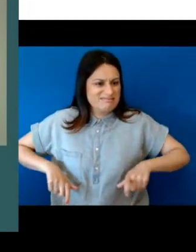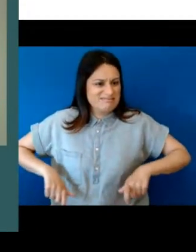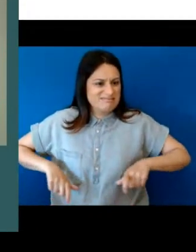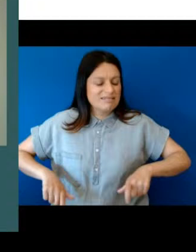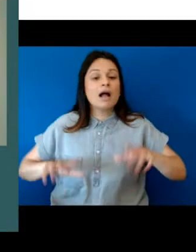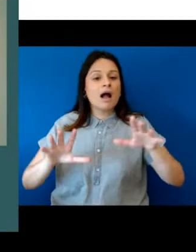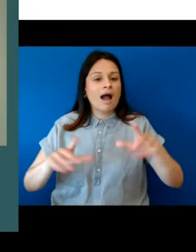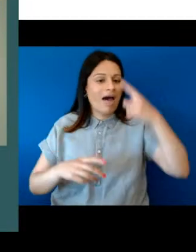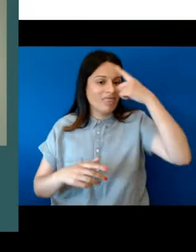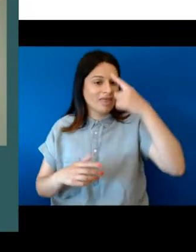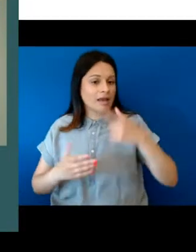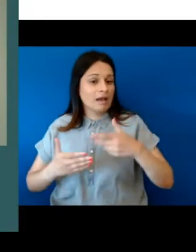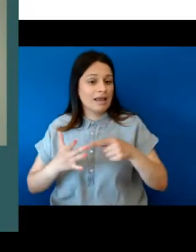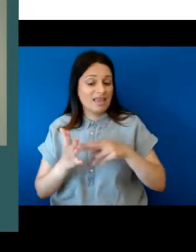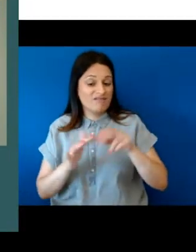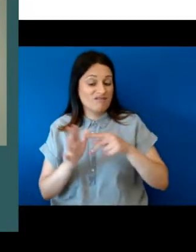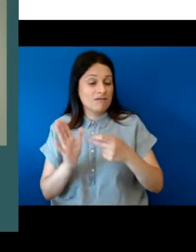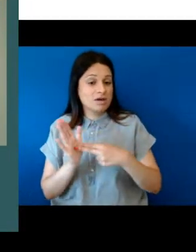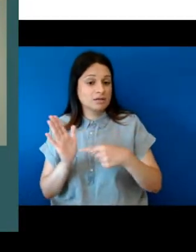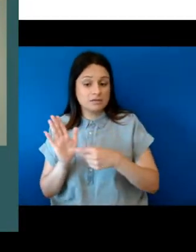to old age.